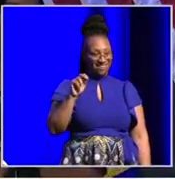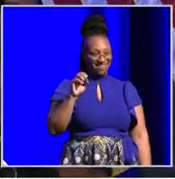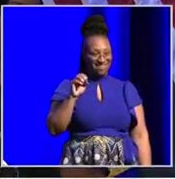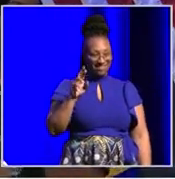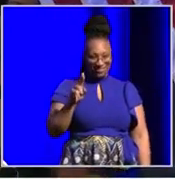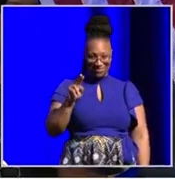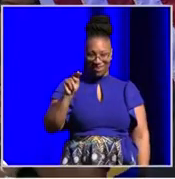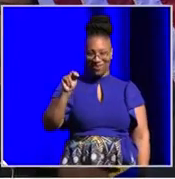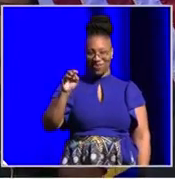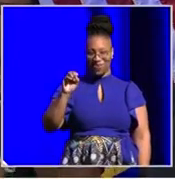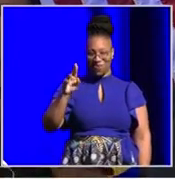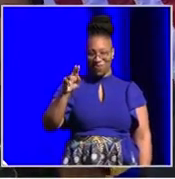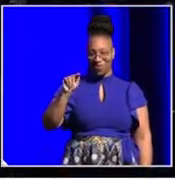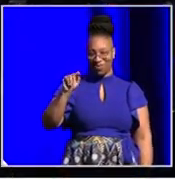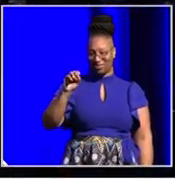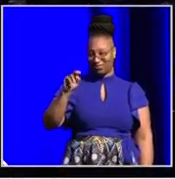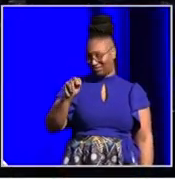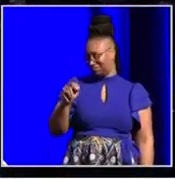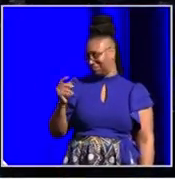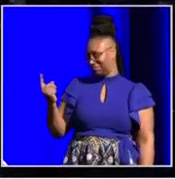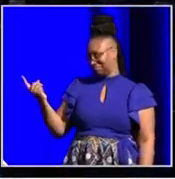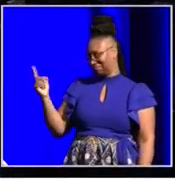For brief remarks.